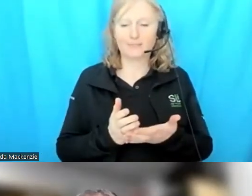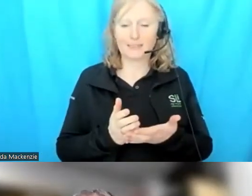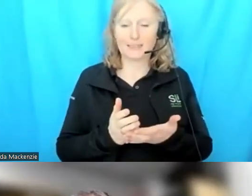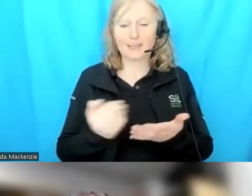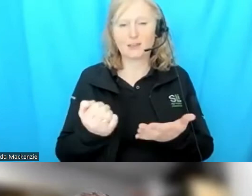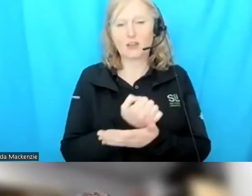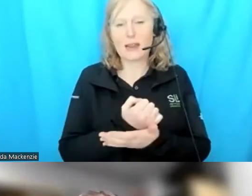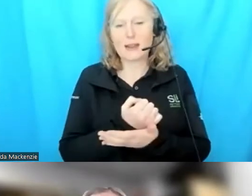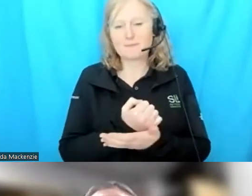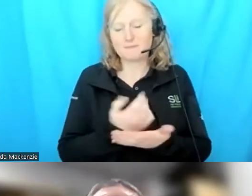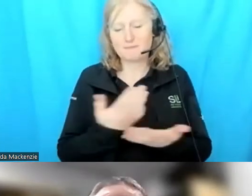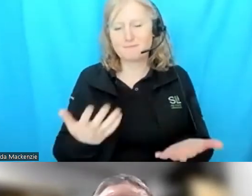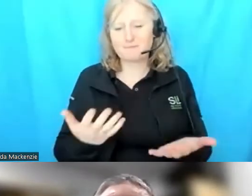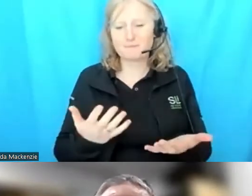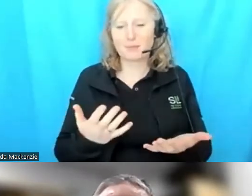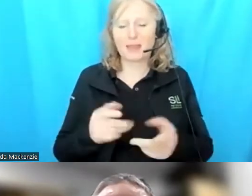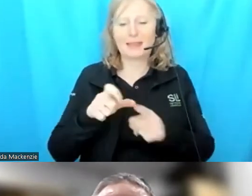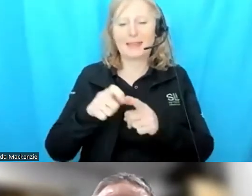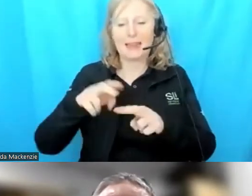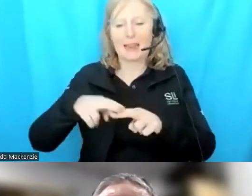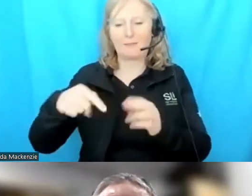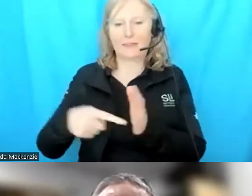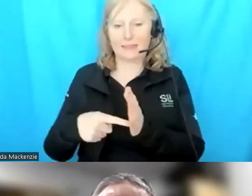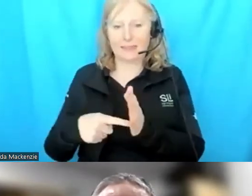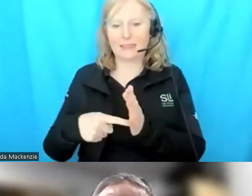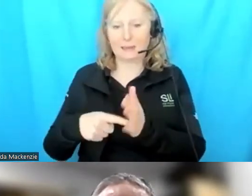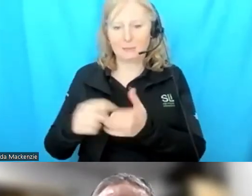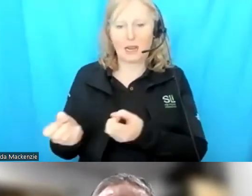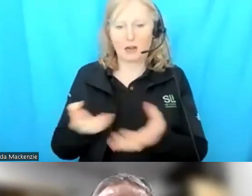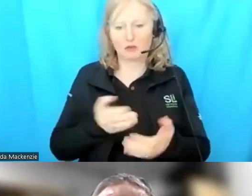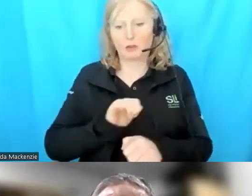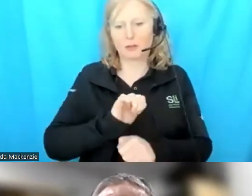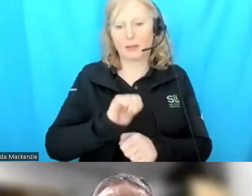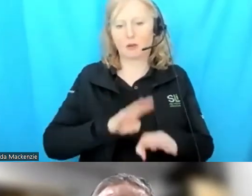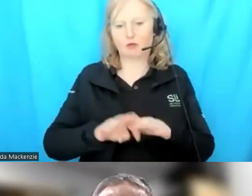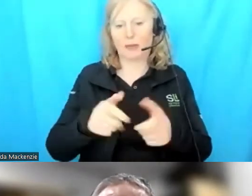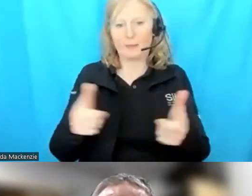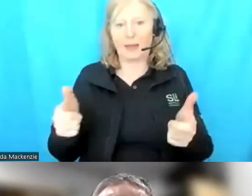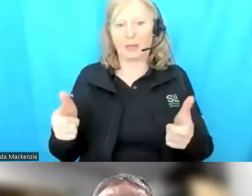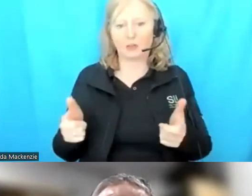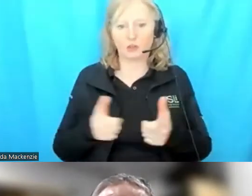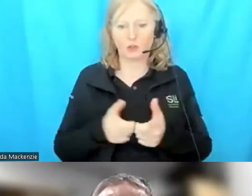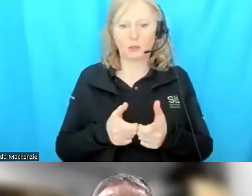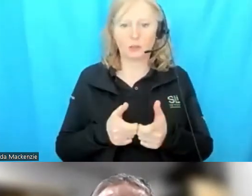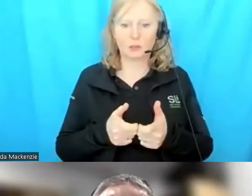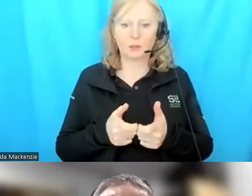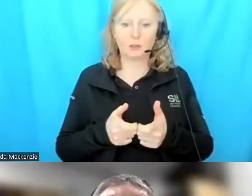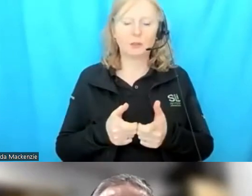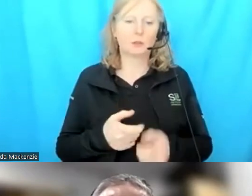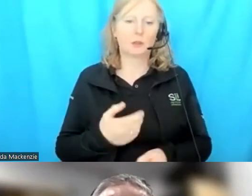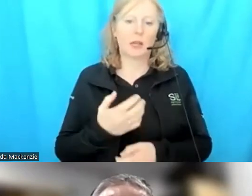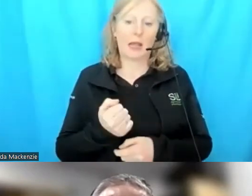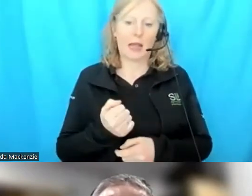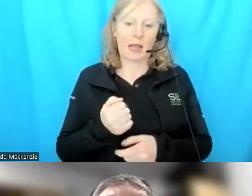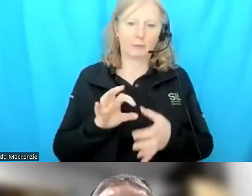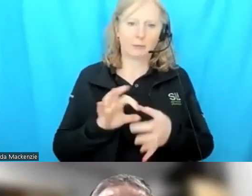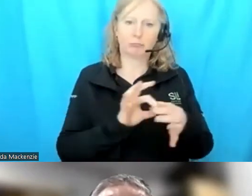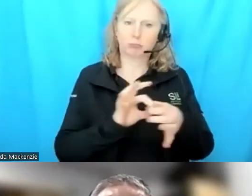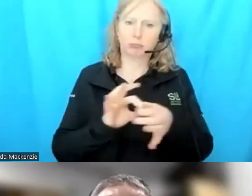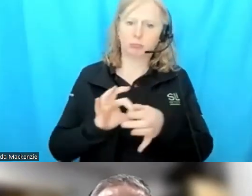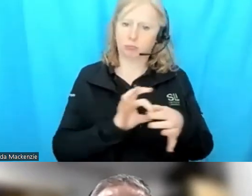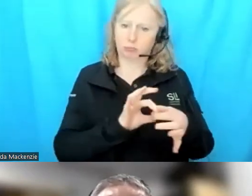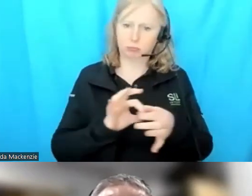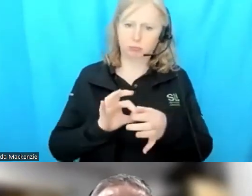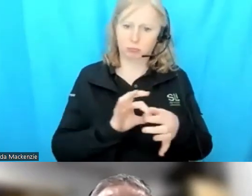shame, and then the DFT introduced theirs. But We work closely with that team